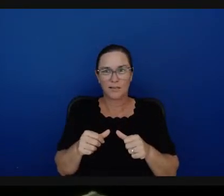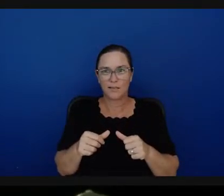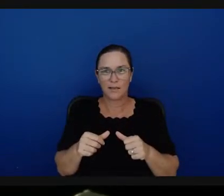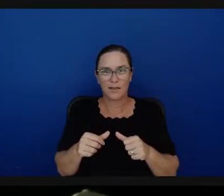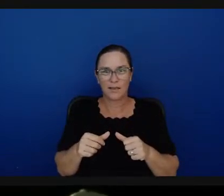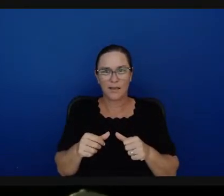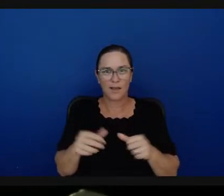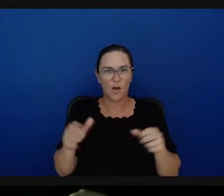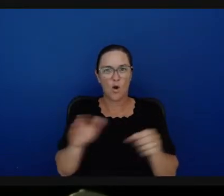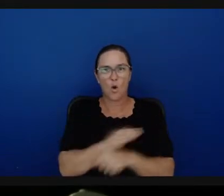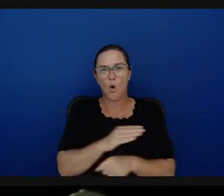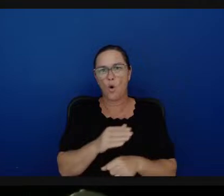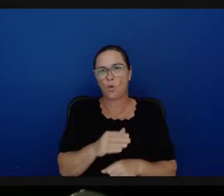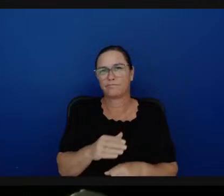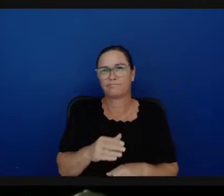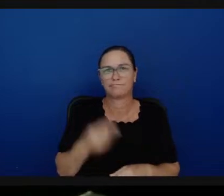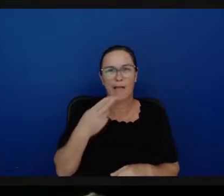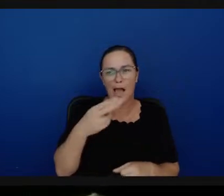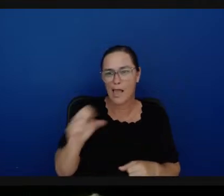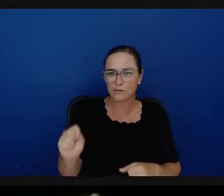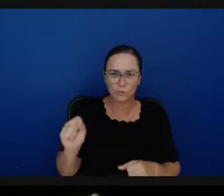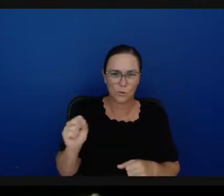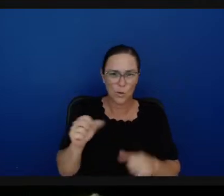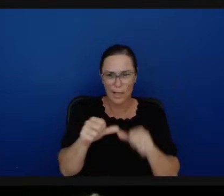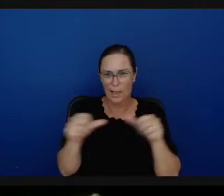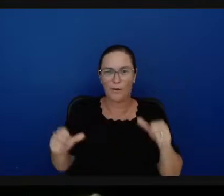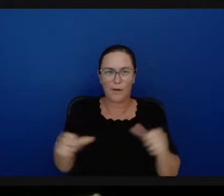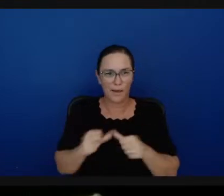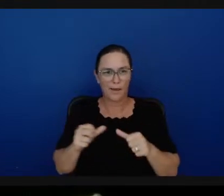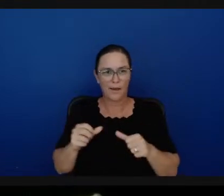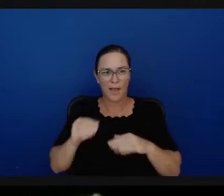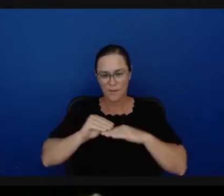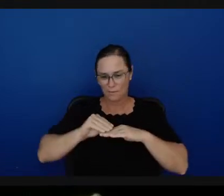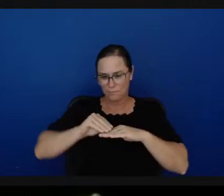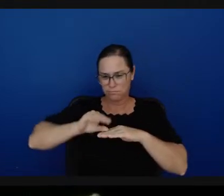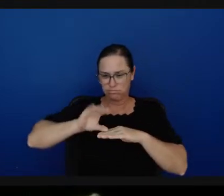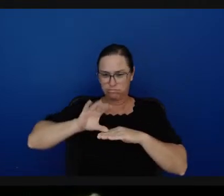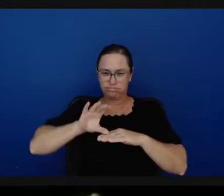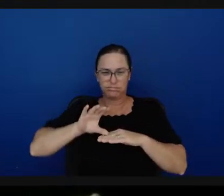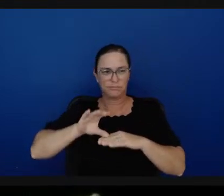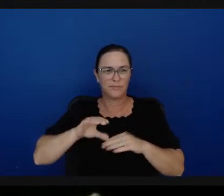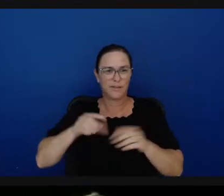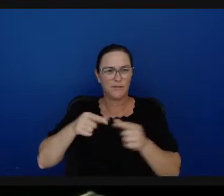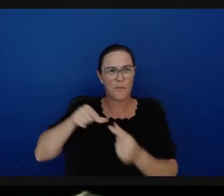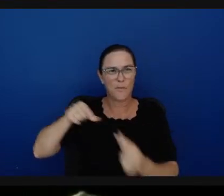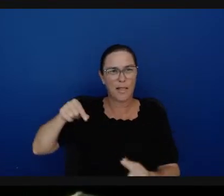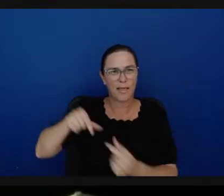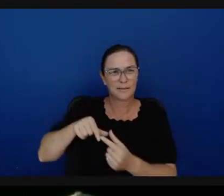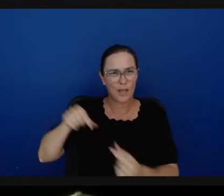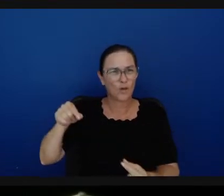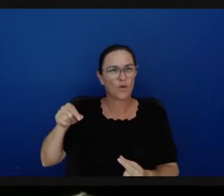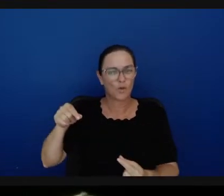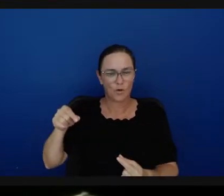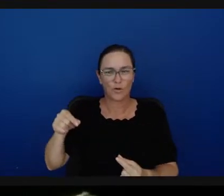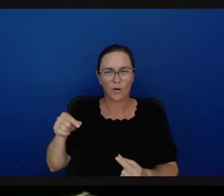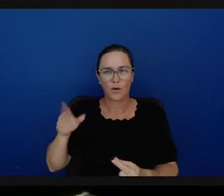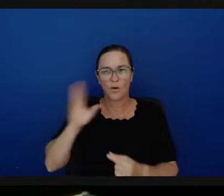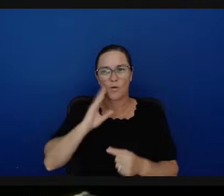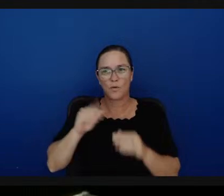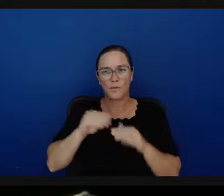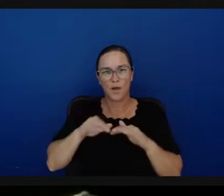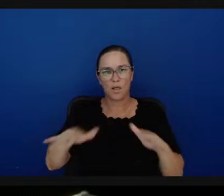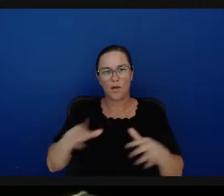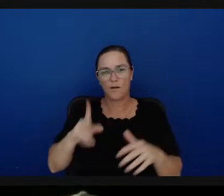whole high school gym area floor, like just one giant mat of Pele's hair. This would be like along the Cow Desert